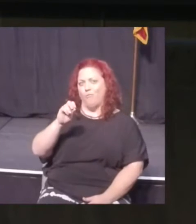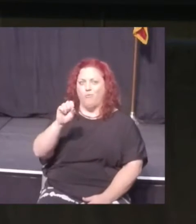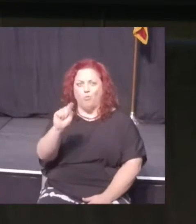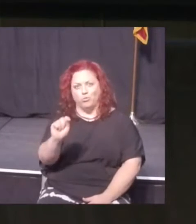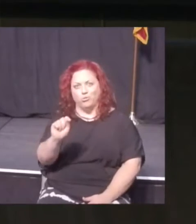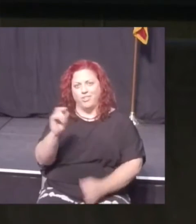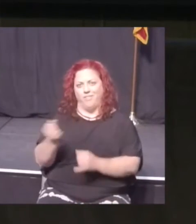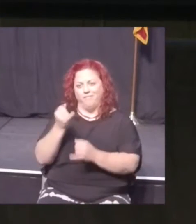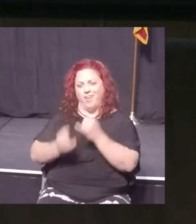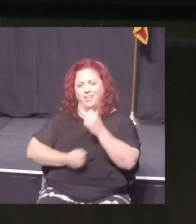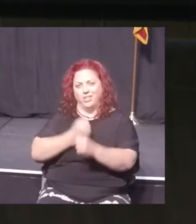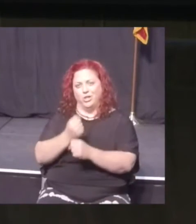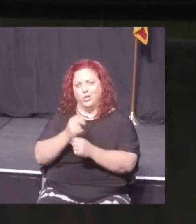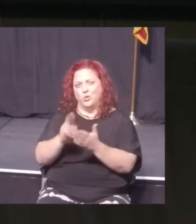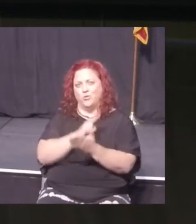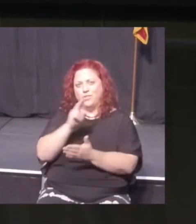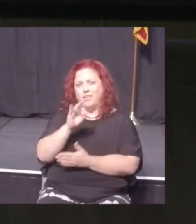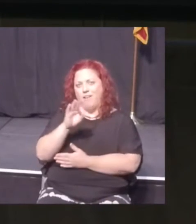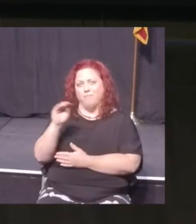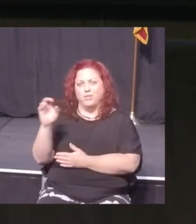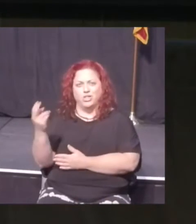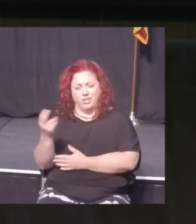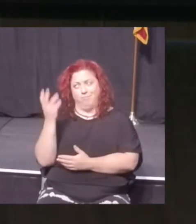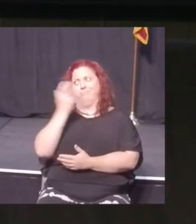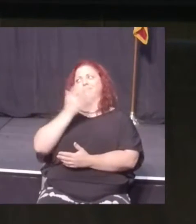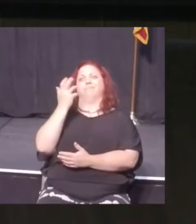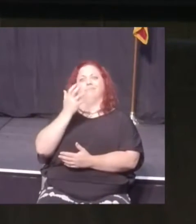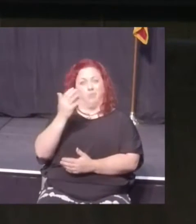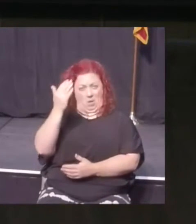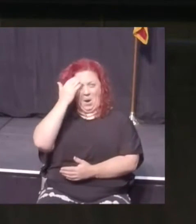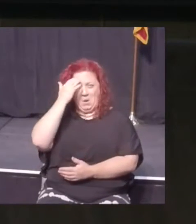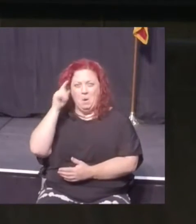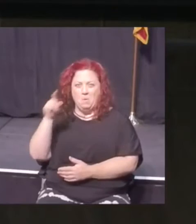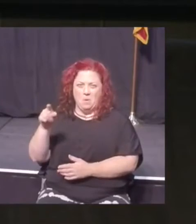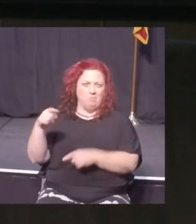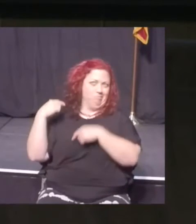at the University of Michigan, Dearborn, so we go back.